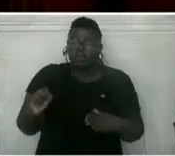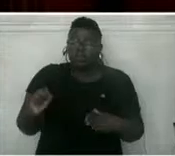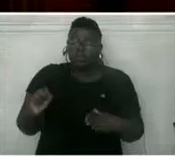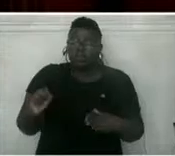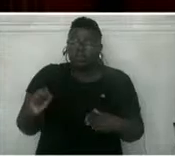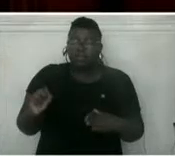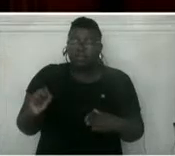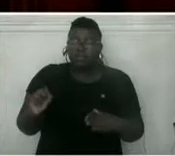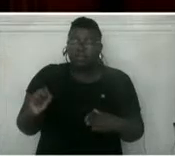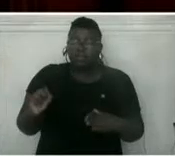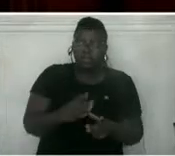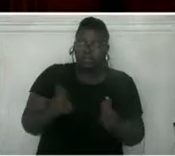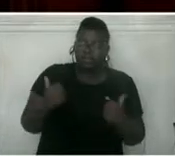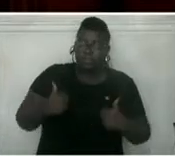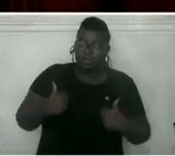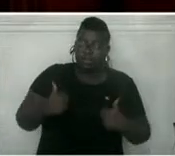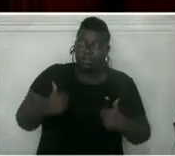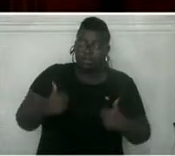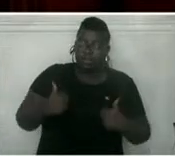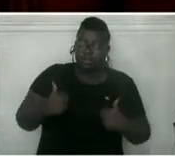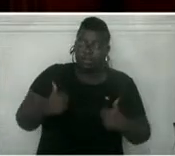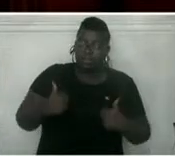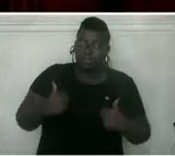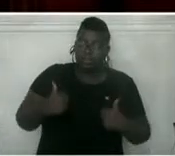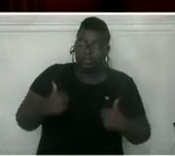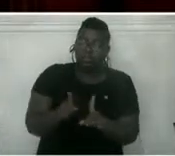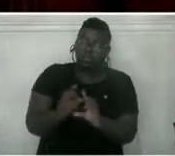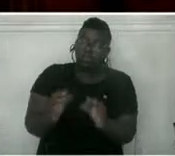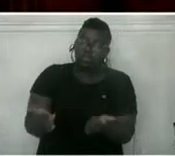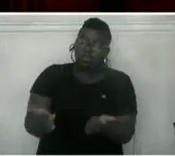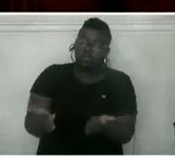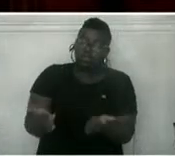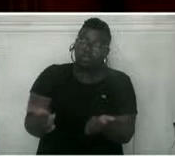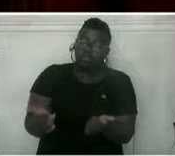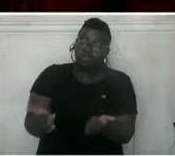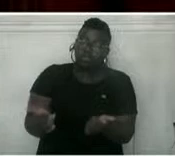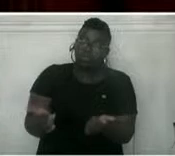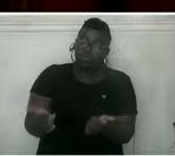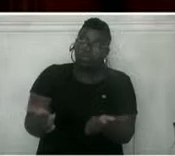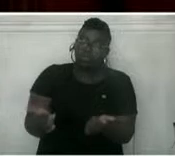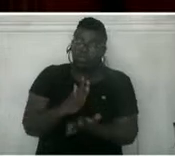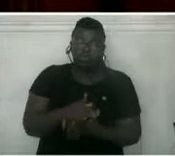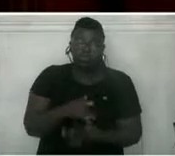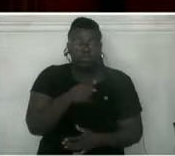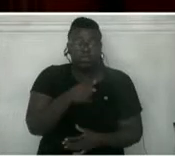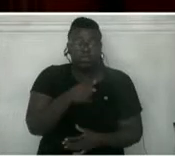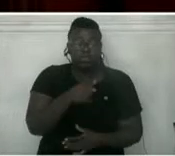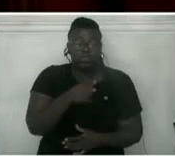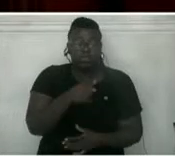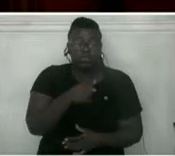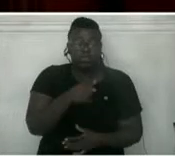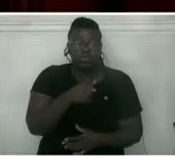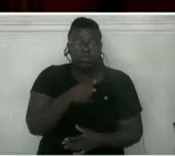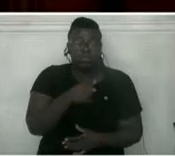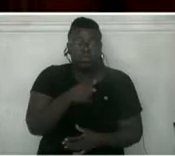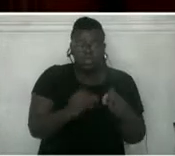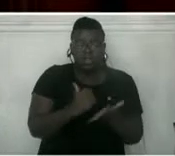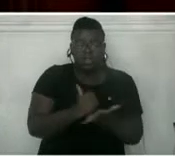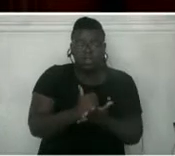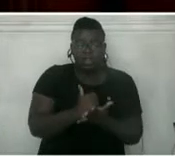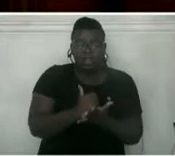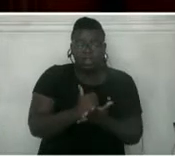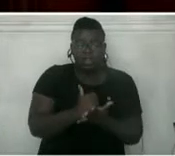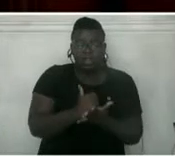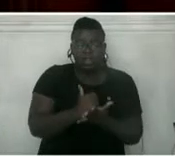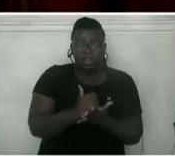industry stakeholders and the partners to ensure that this sector is resuscitated and